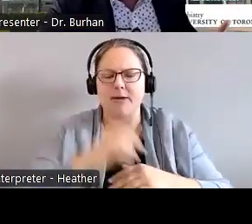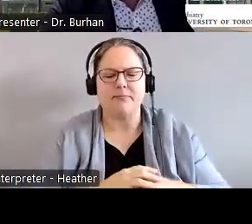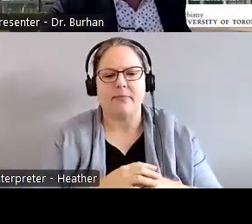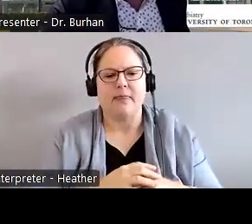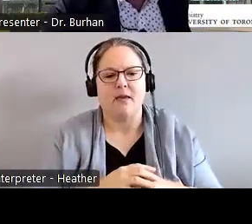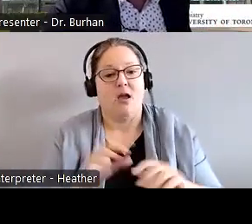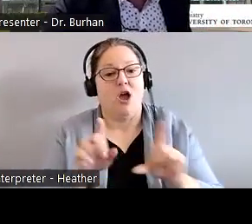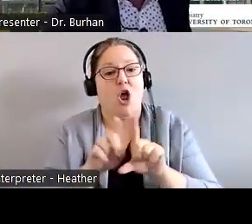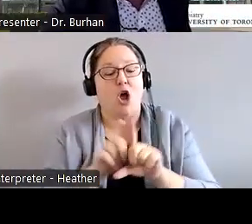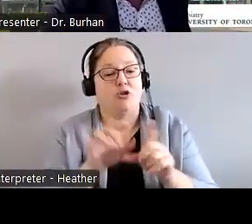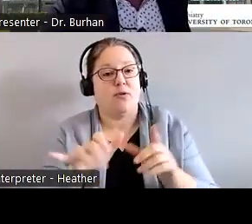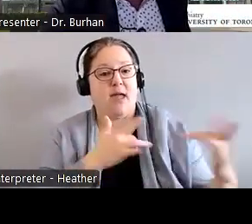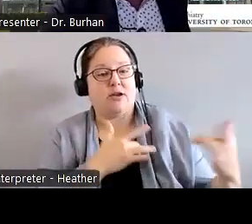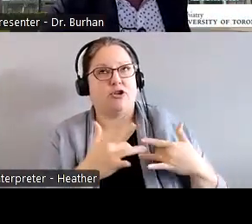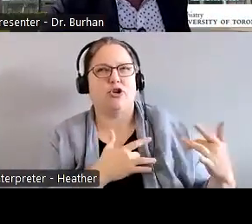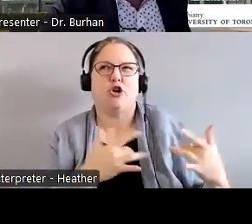concern that we have about